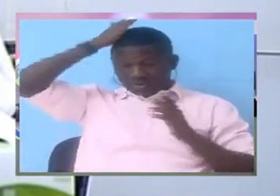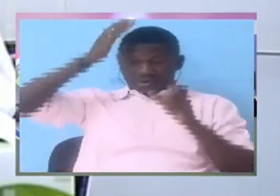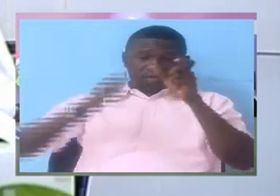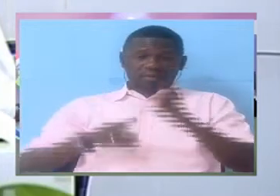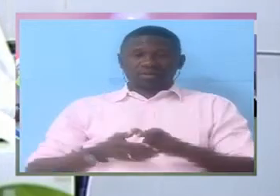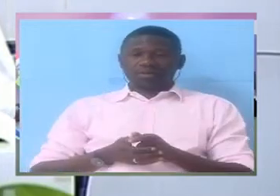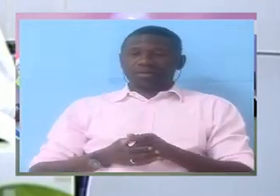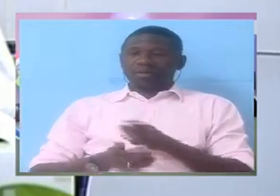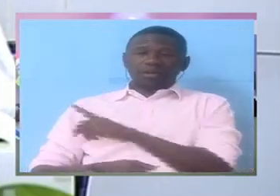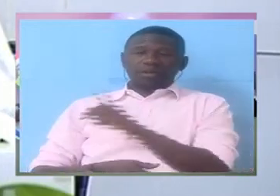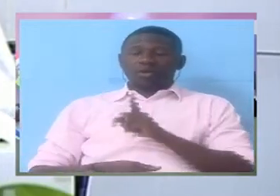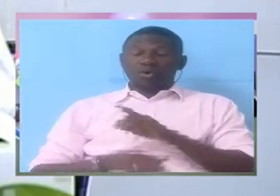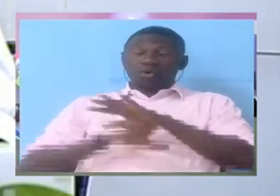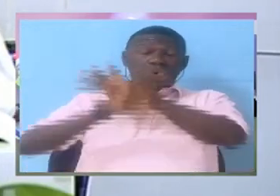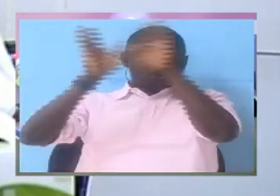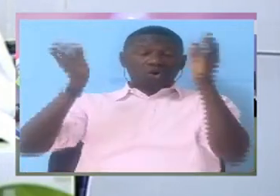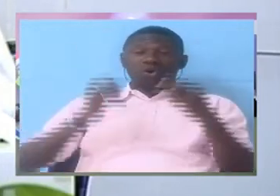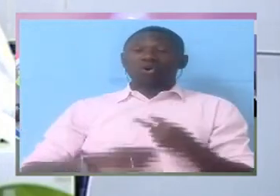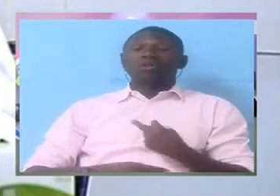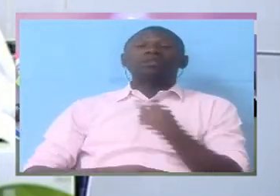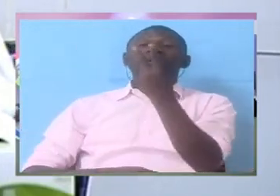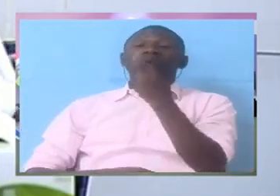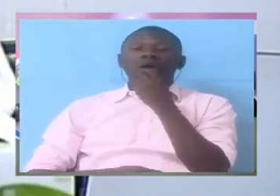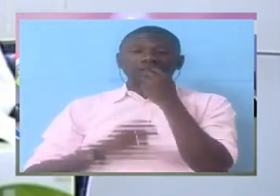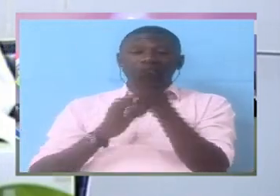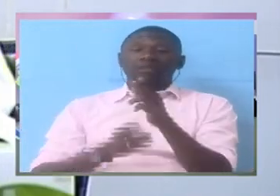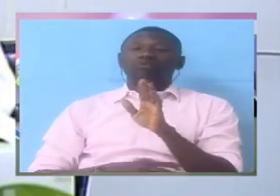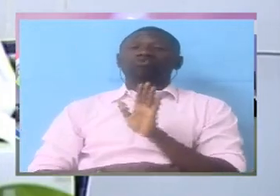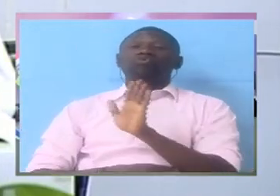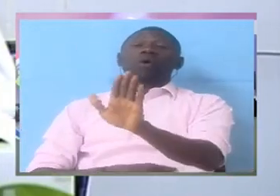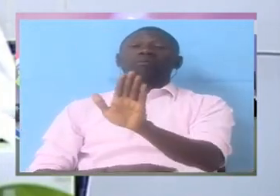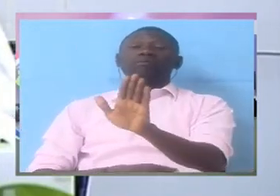They all shouted and said, stop, stop.